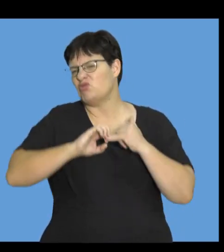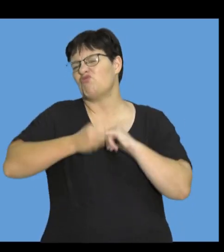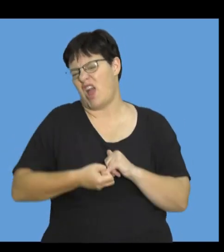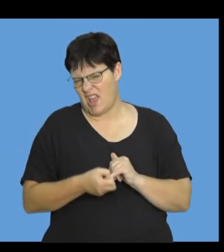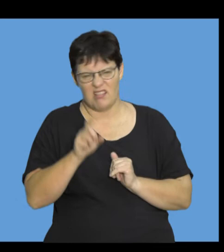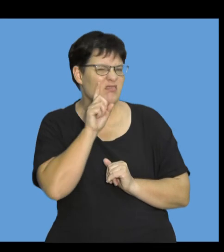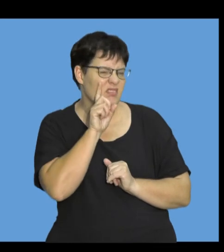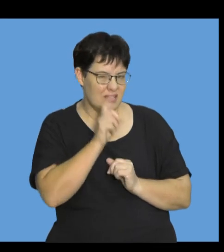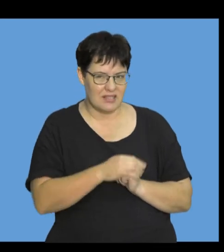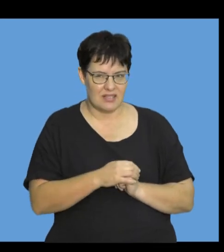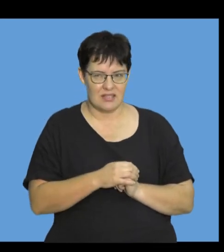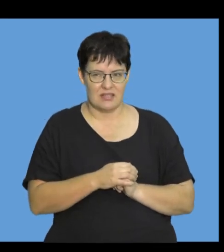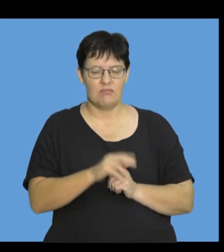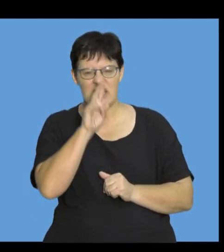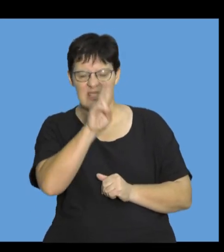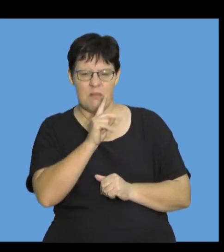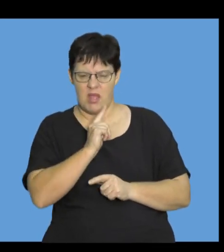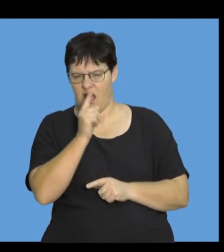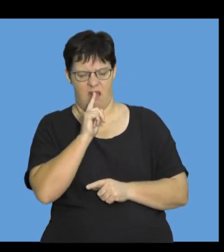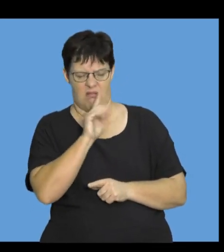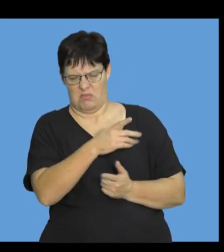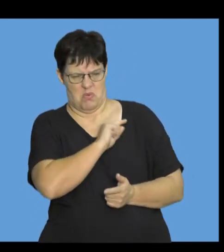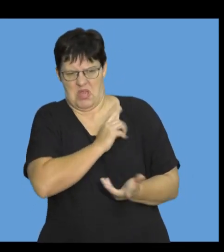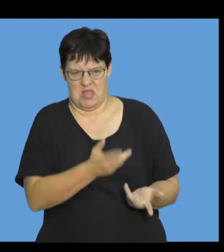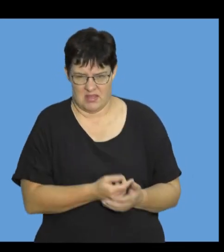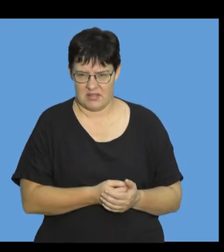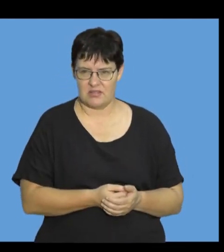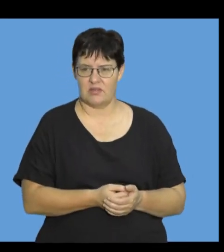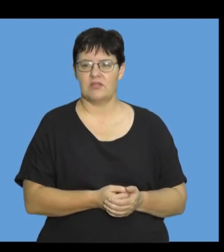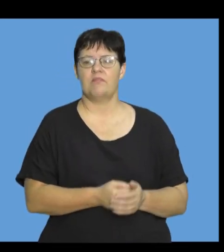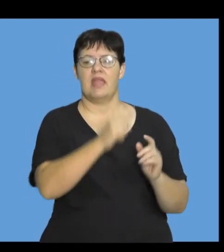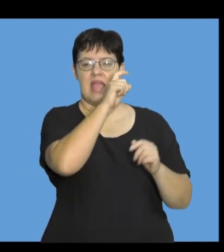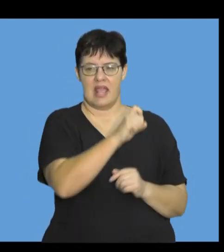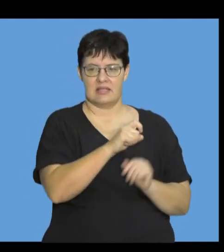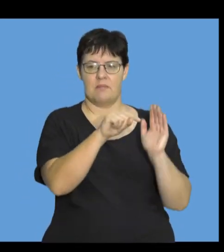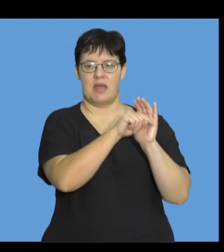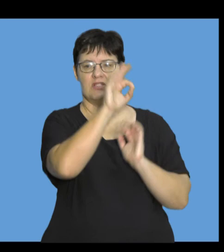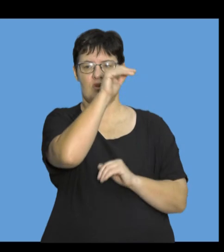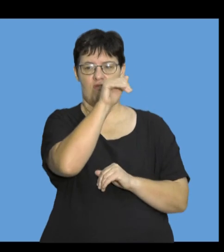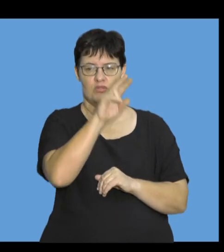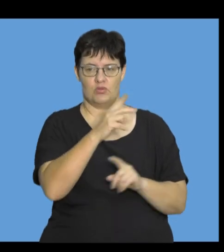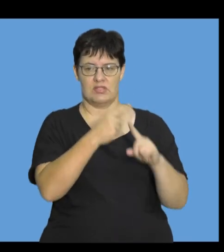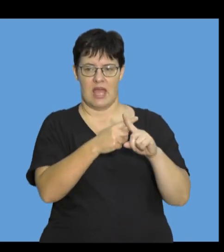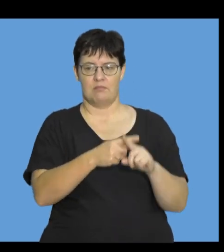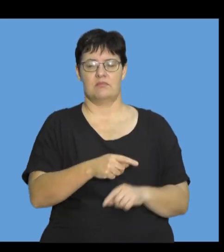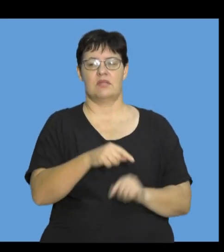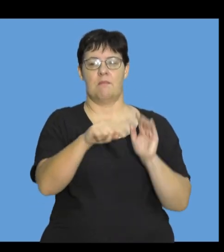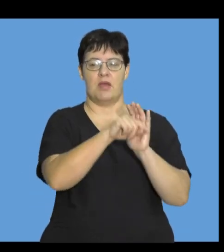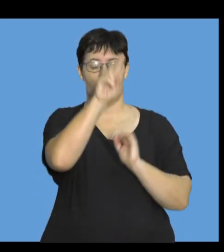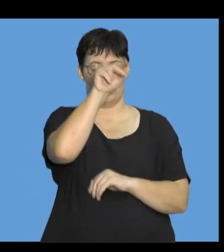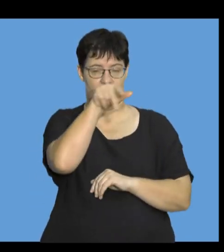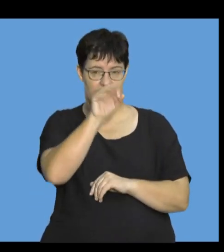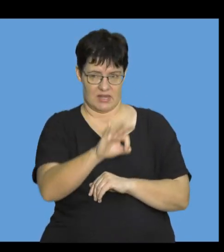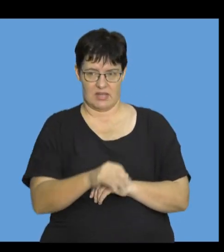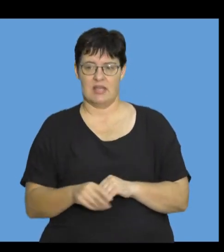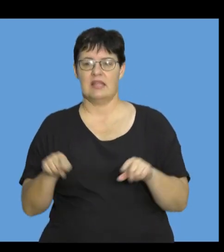we just try it, right? So that people can see what I'm talking about. Equals to, this is going